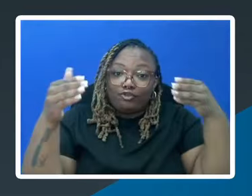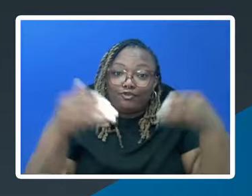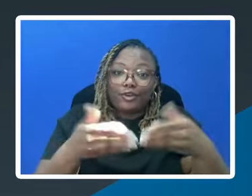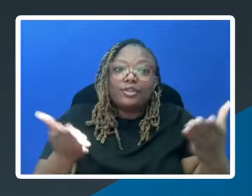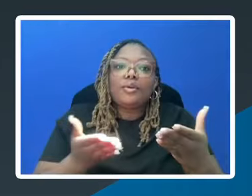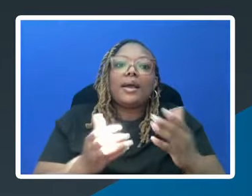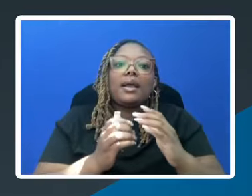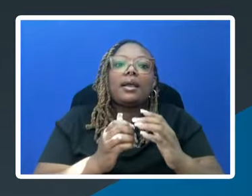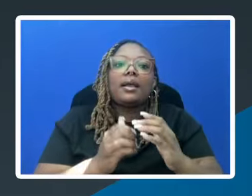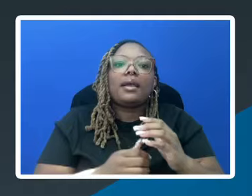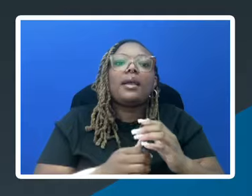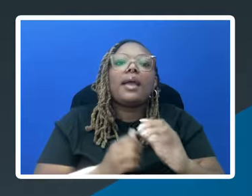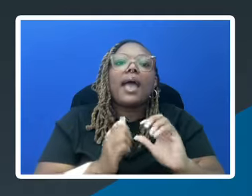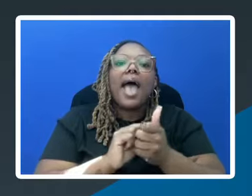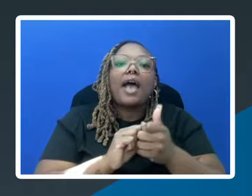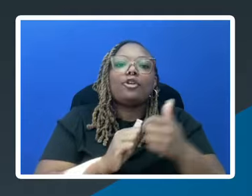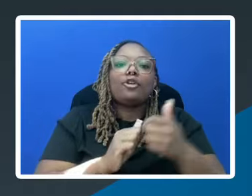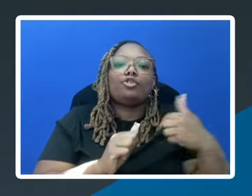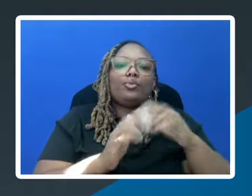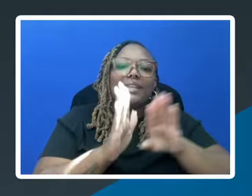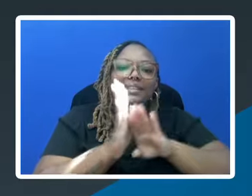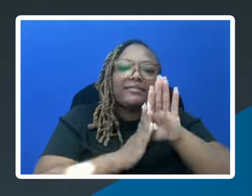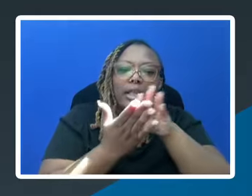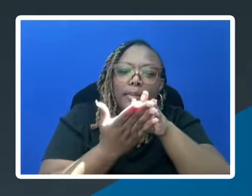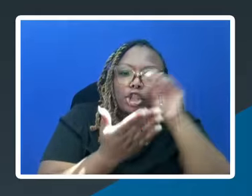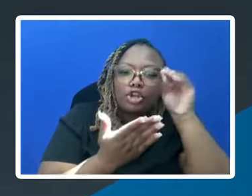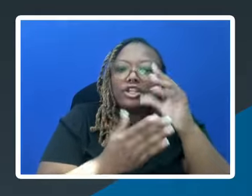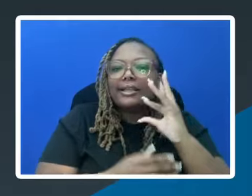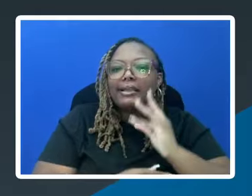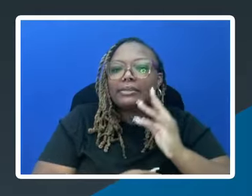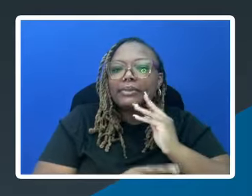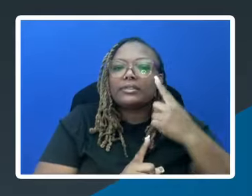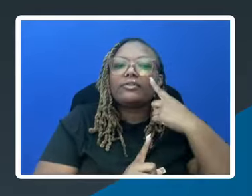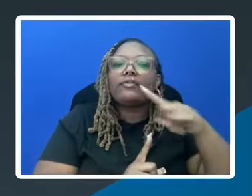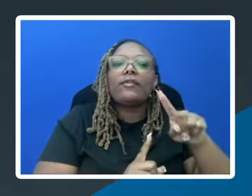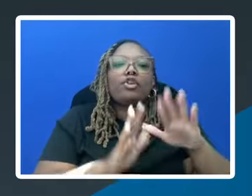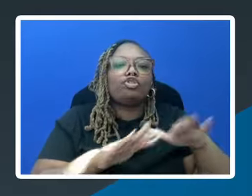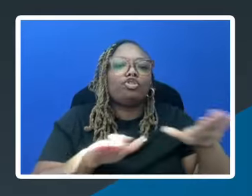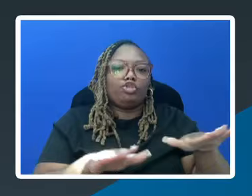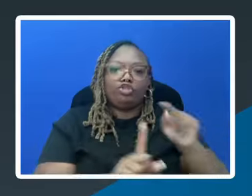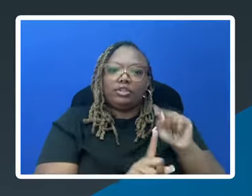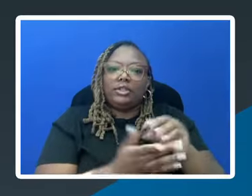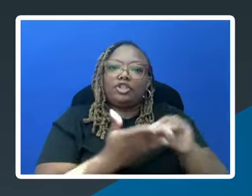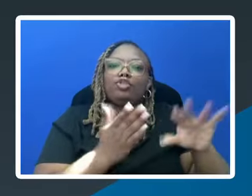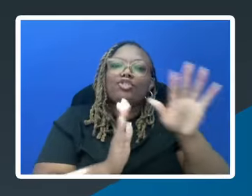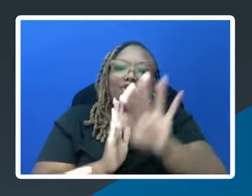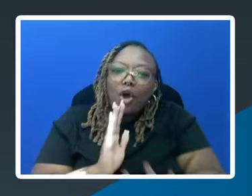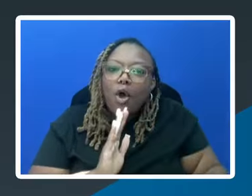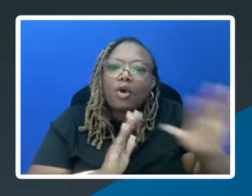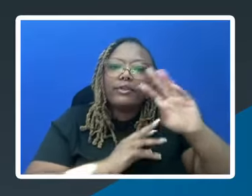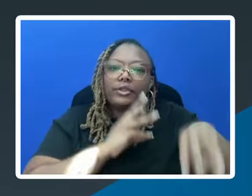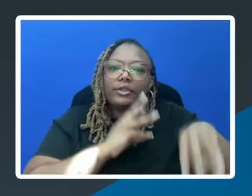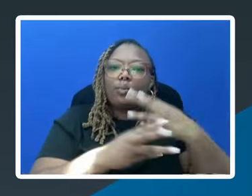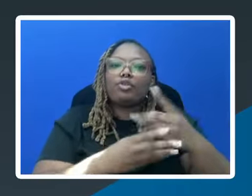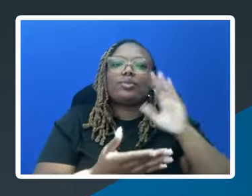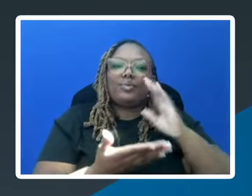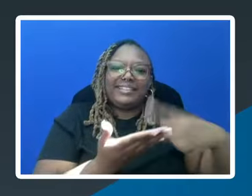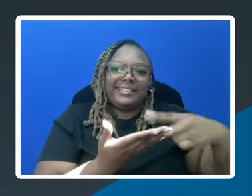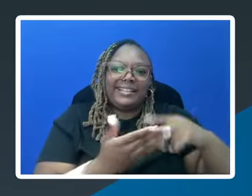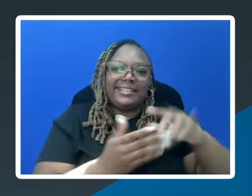how do we create amazing learning experiences for students all around the world. And so we'll talk a little bit about that. But